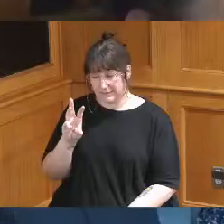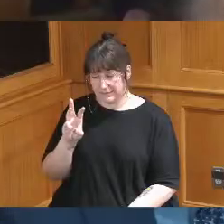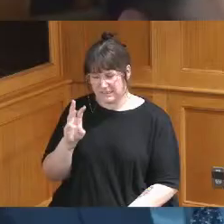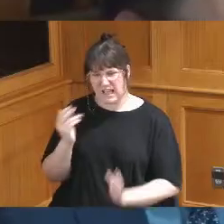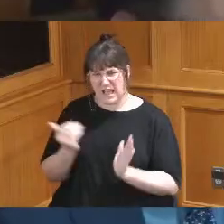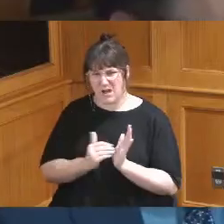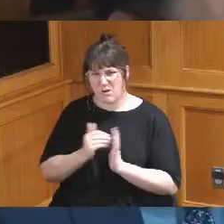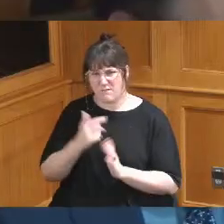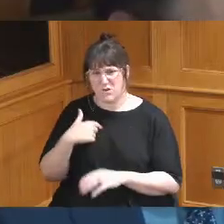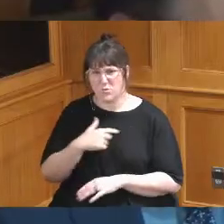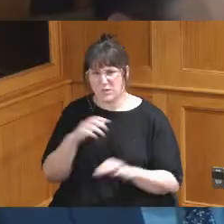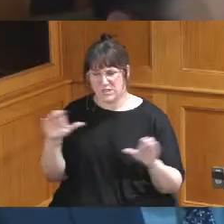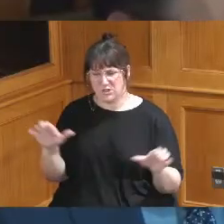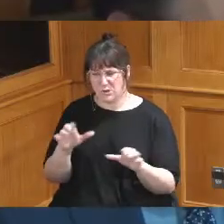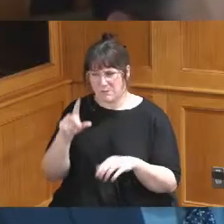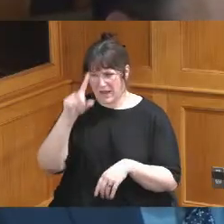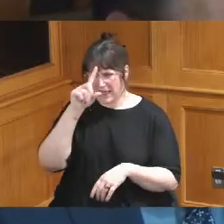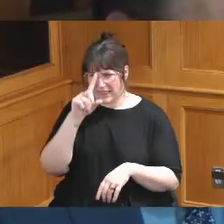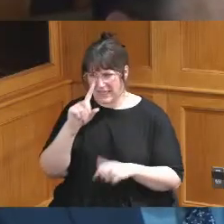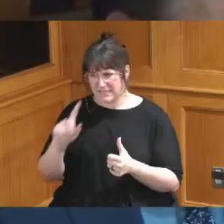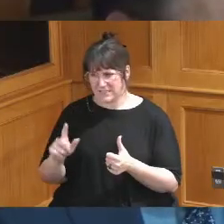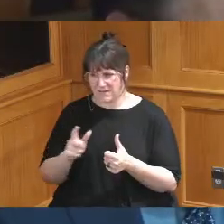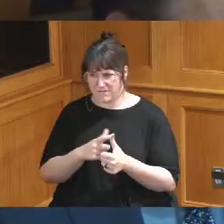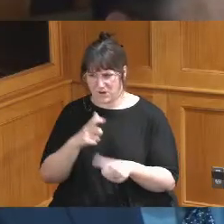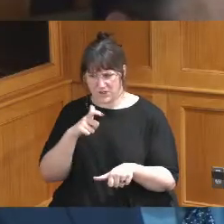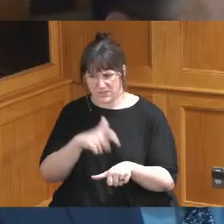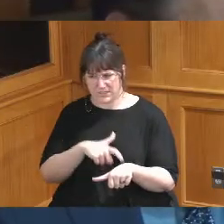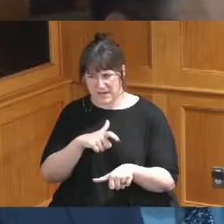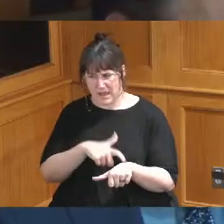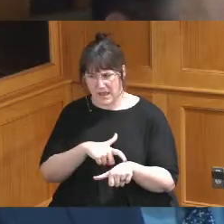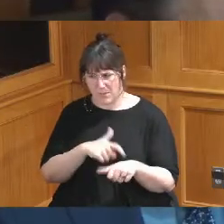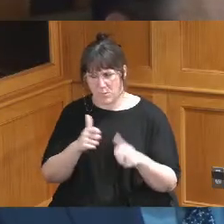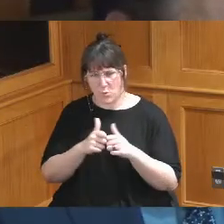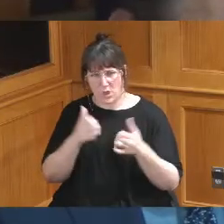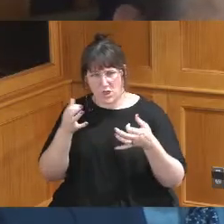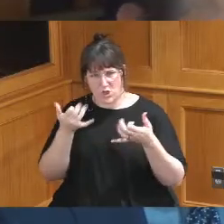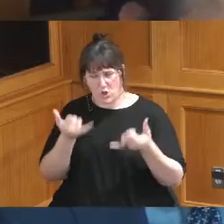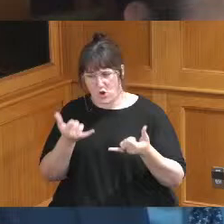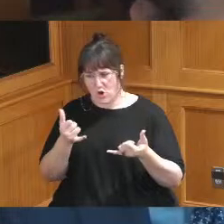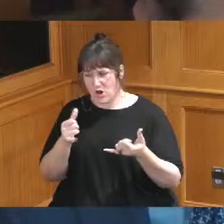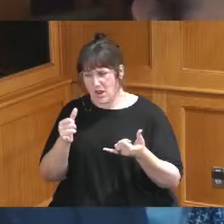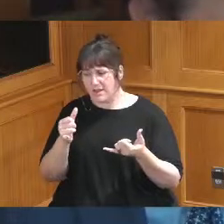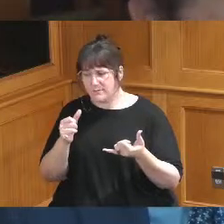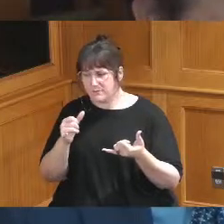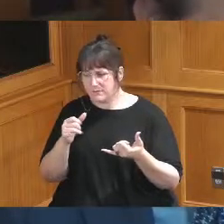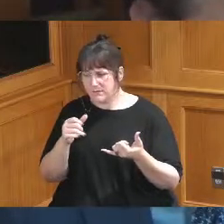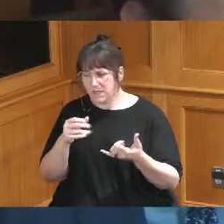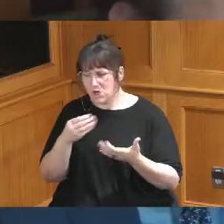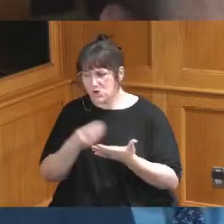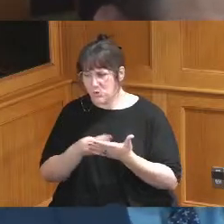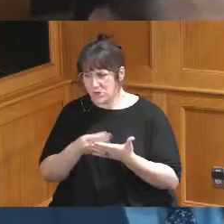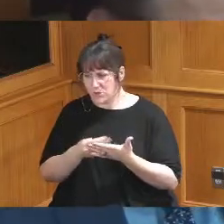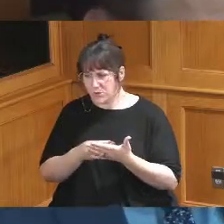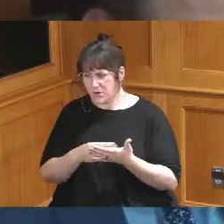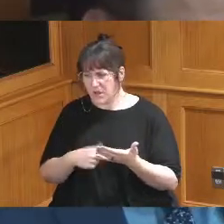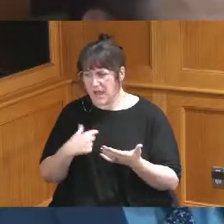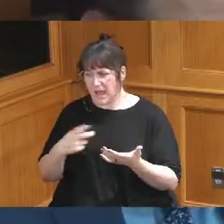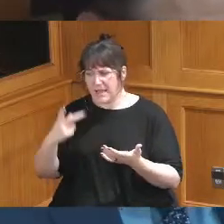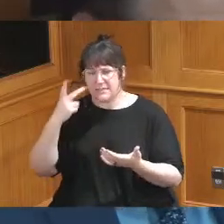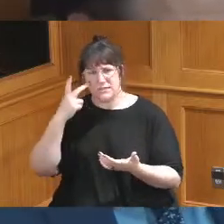often we do this, but I think this is the first one under our current treasurer. And so I